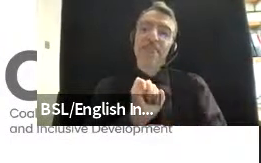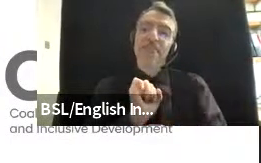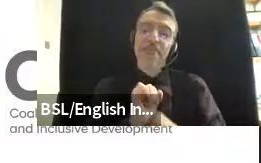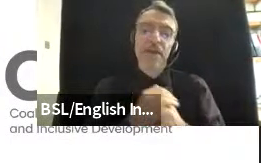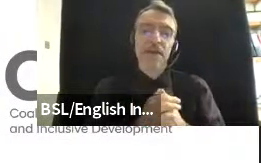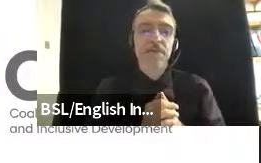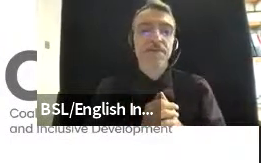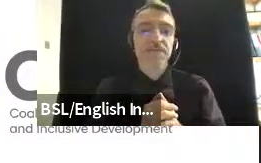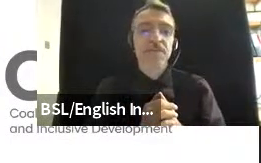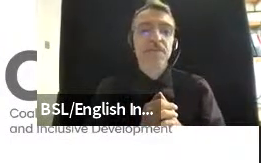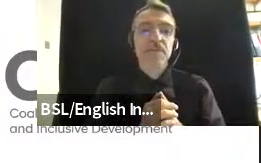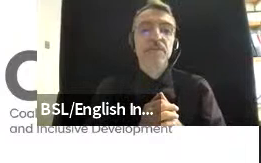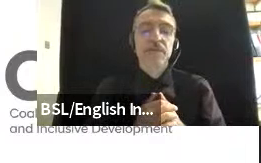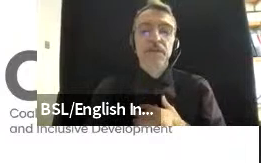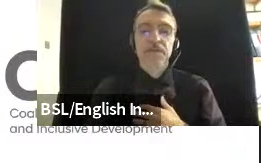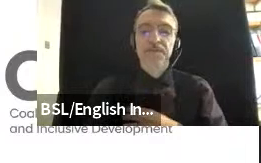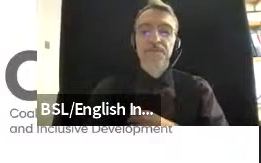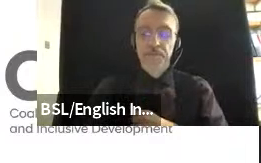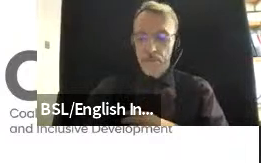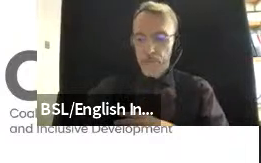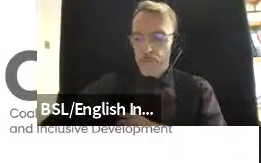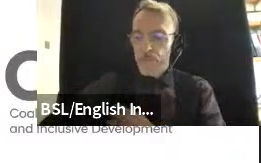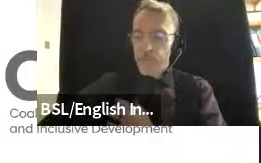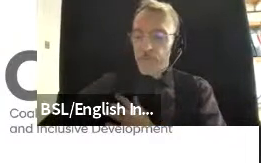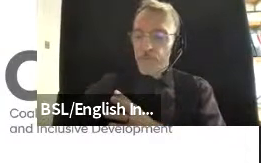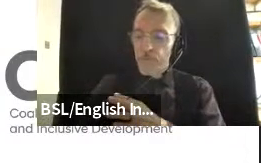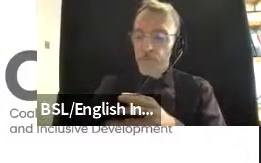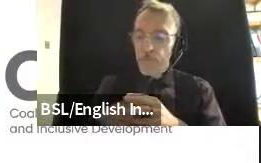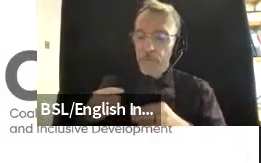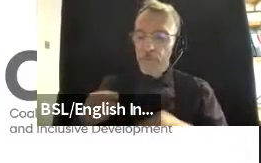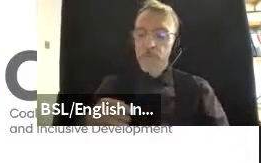So in broader society, there was also